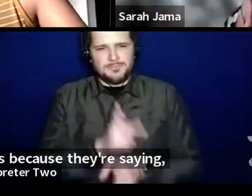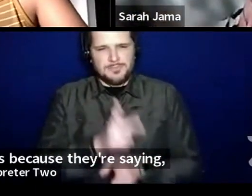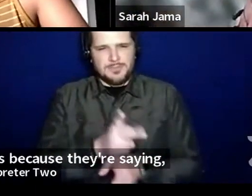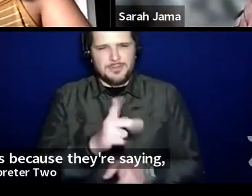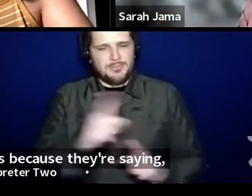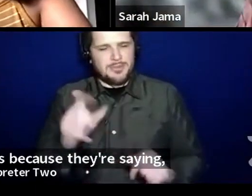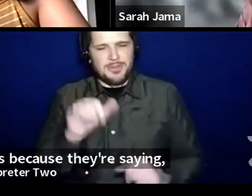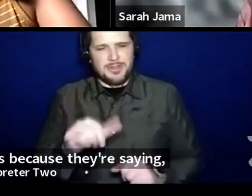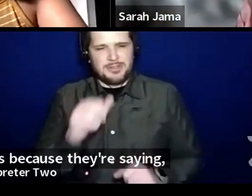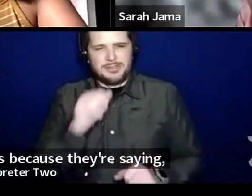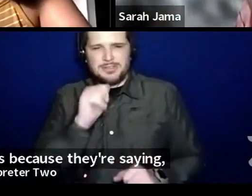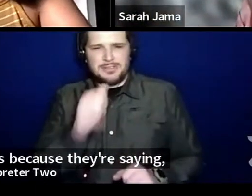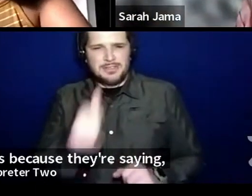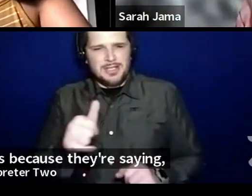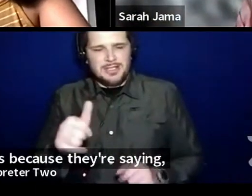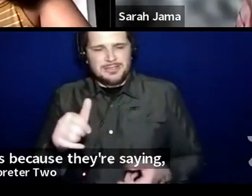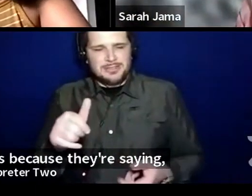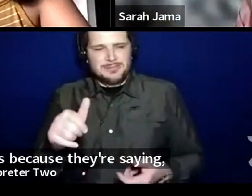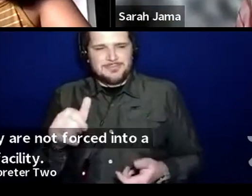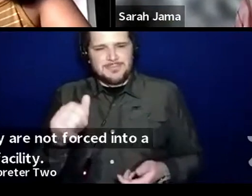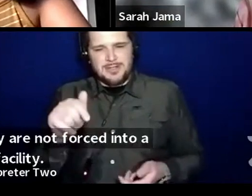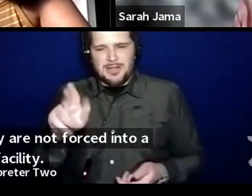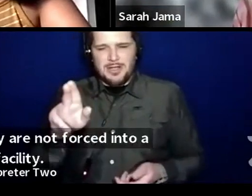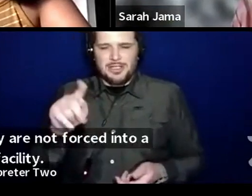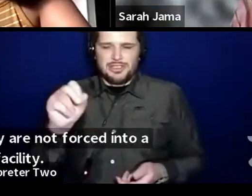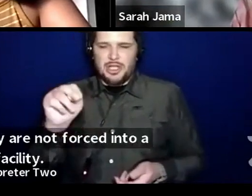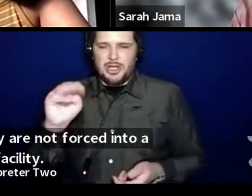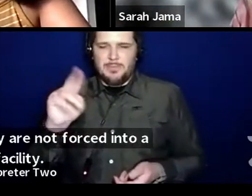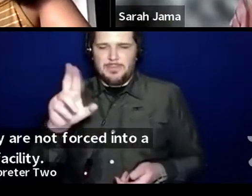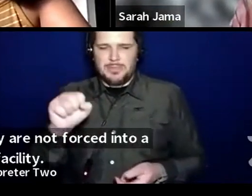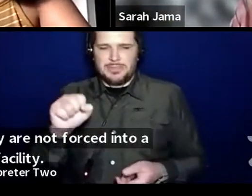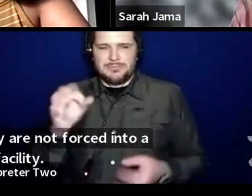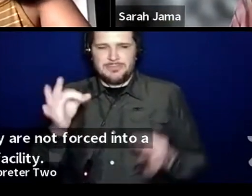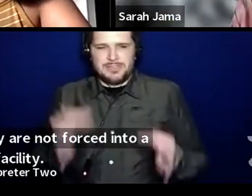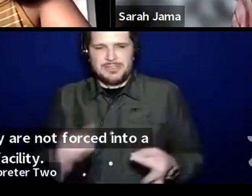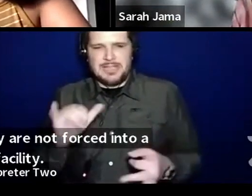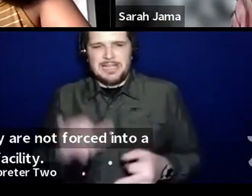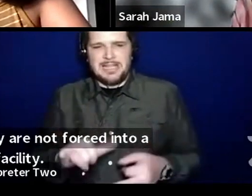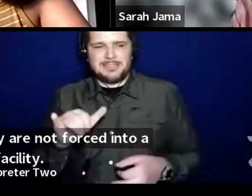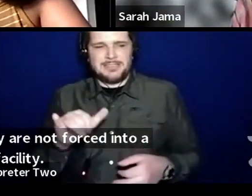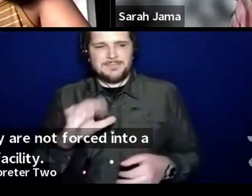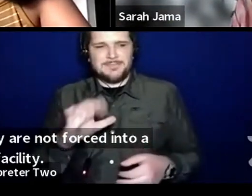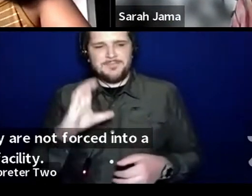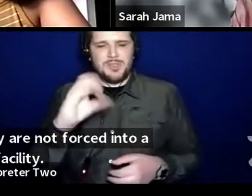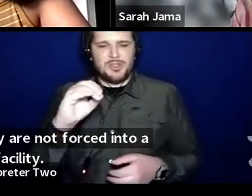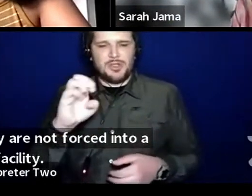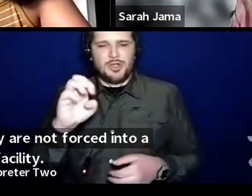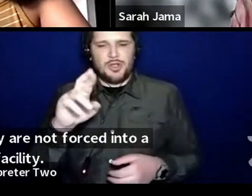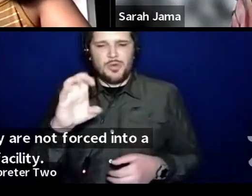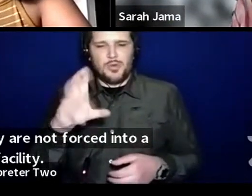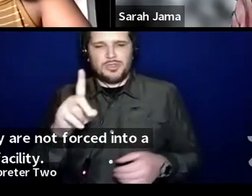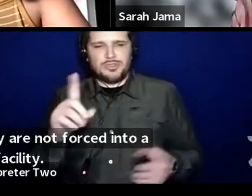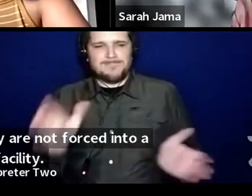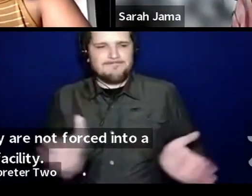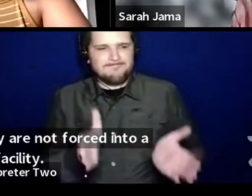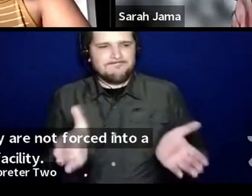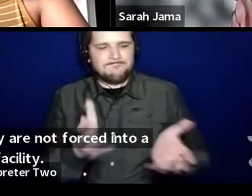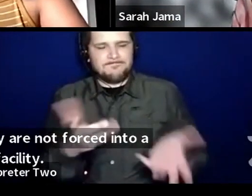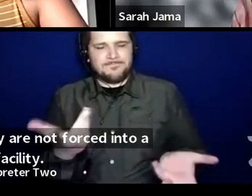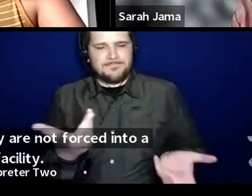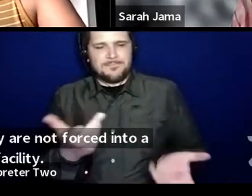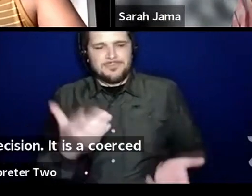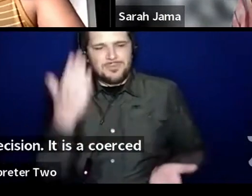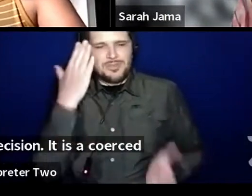an autonomous decision. That's a coerced decision. And we know that the expansion of